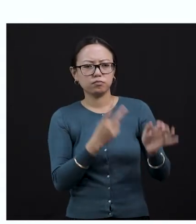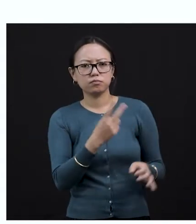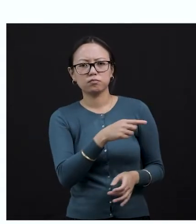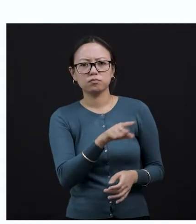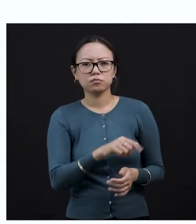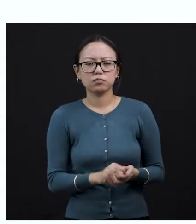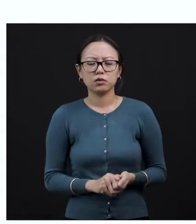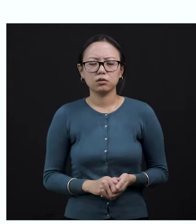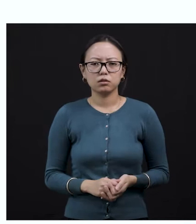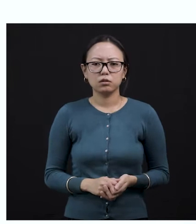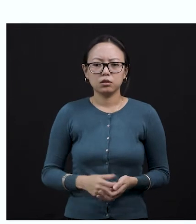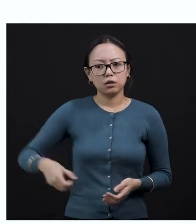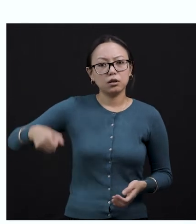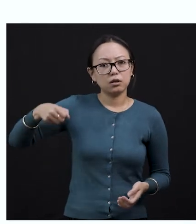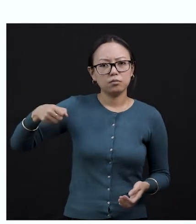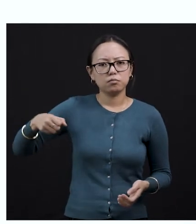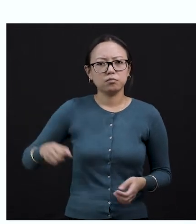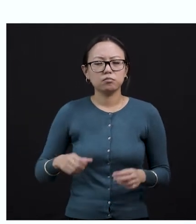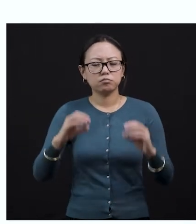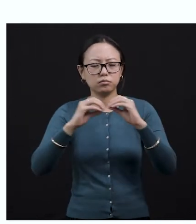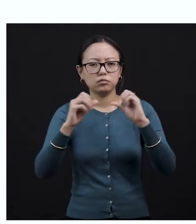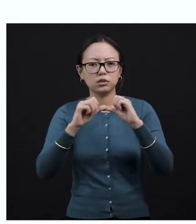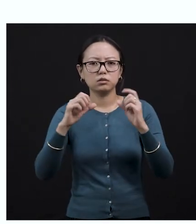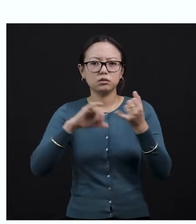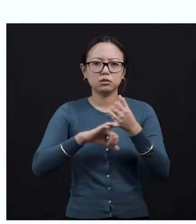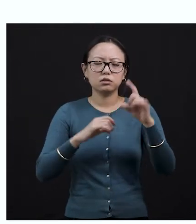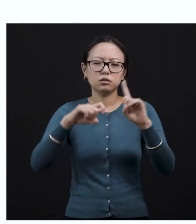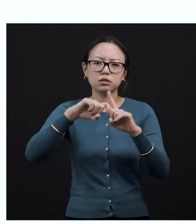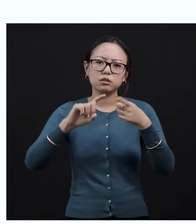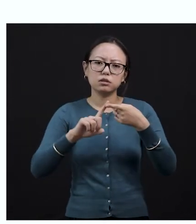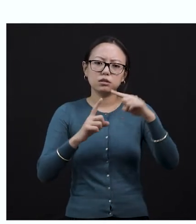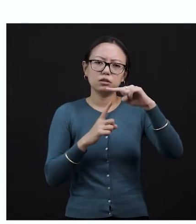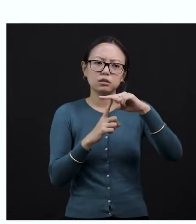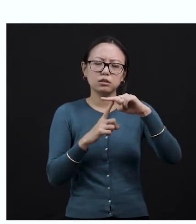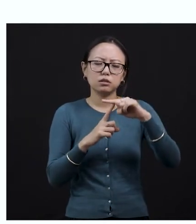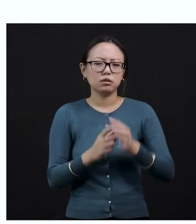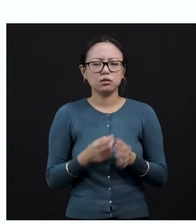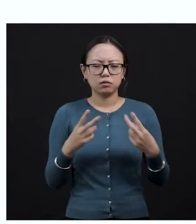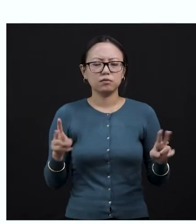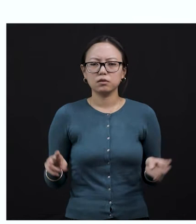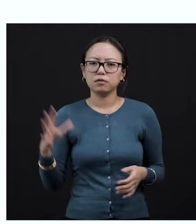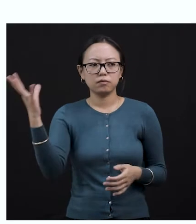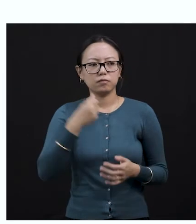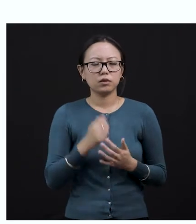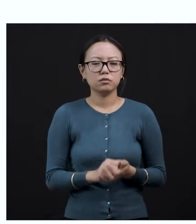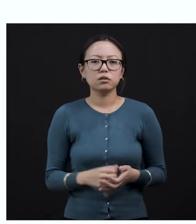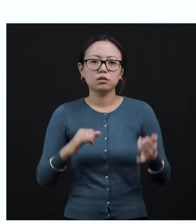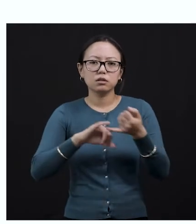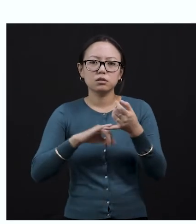baskets which were from the Rig Vedic period. Also from their scripts we can see